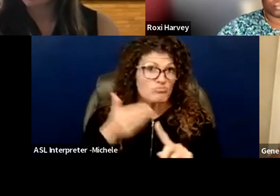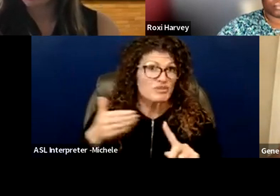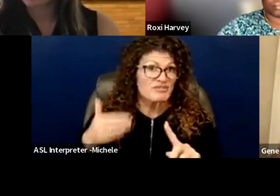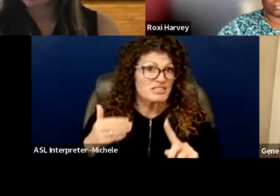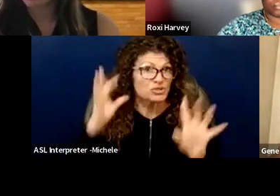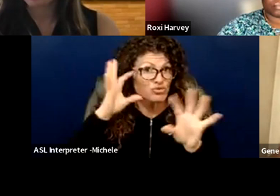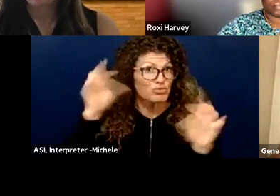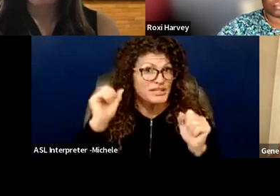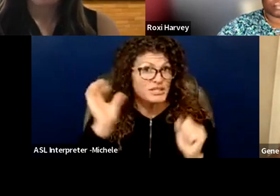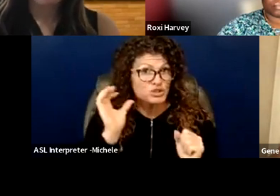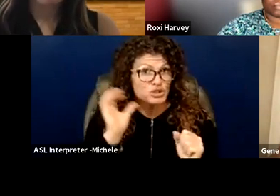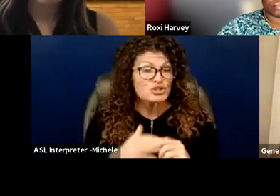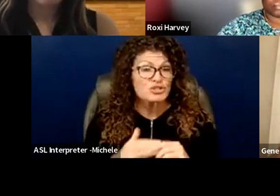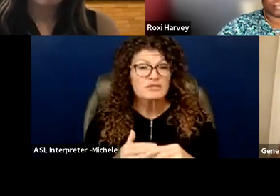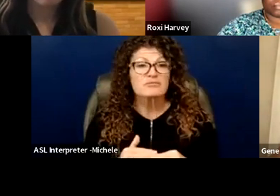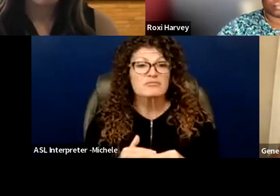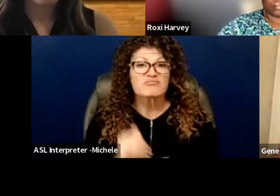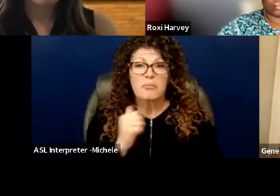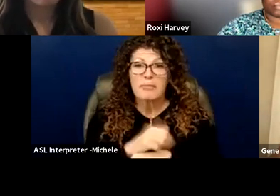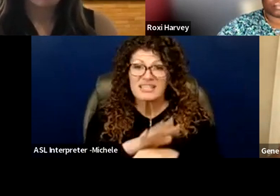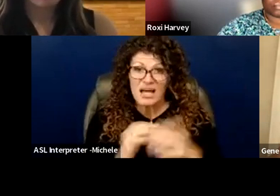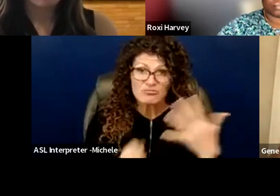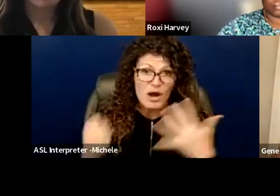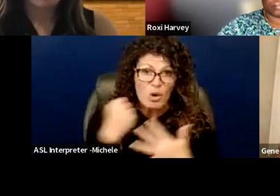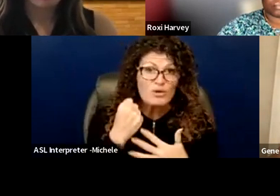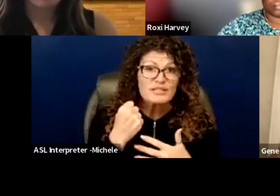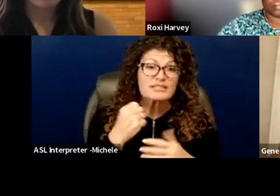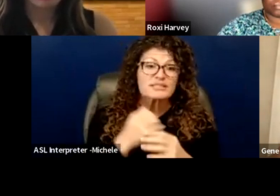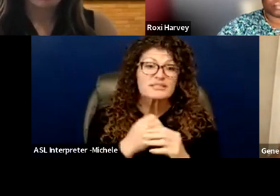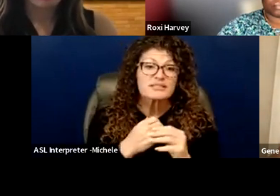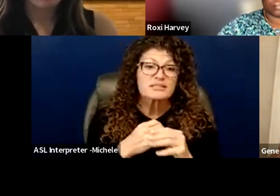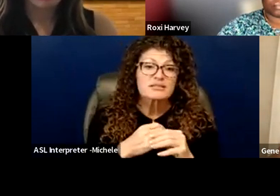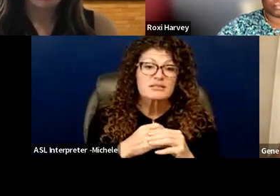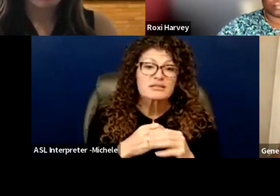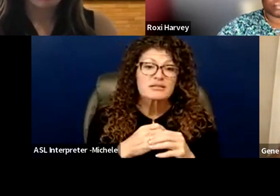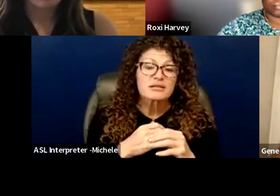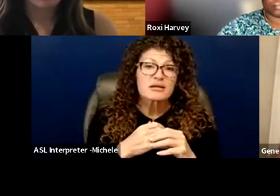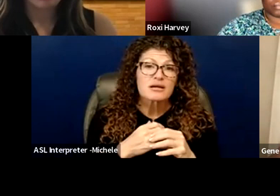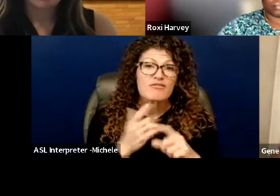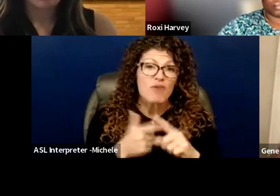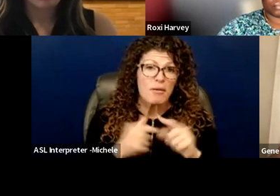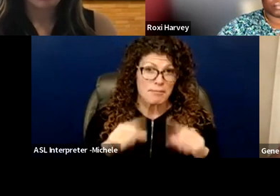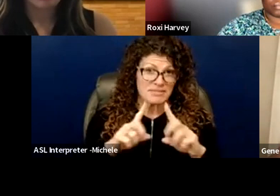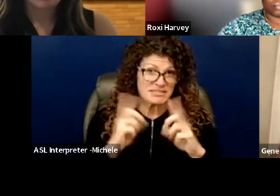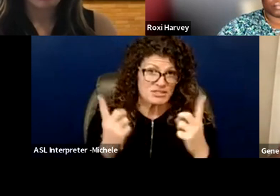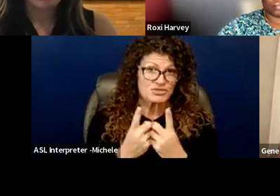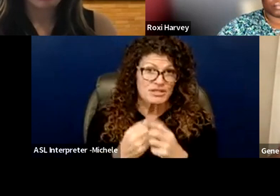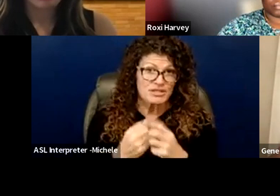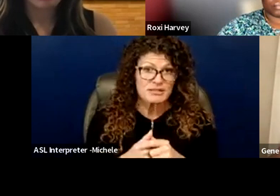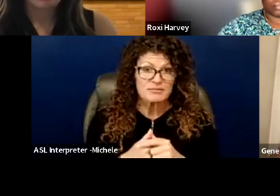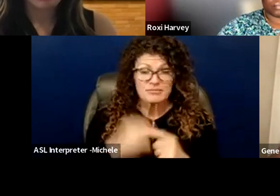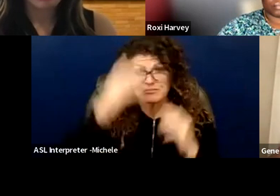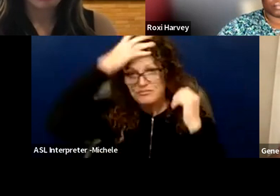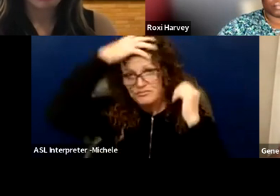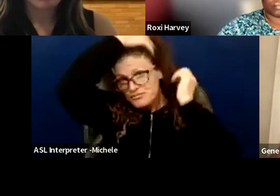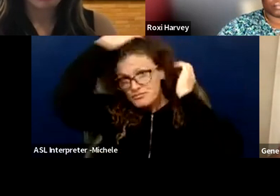searches. They were based on priorities identified, you know, by the district to for folks to give feedback